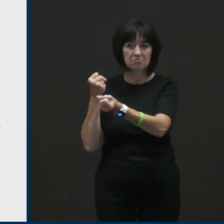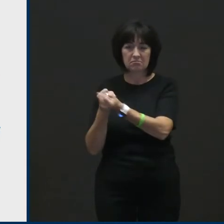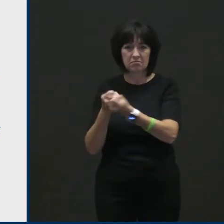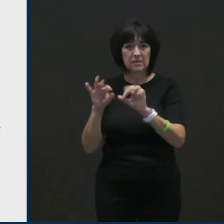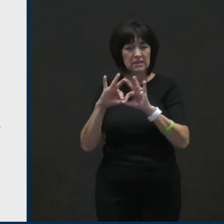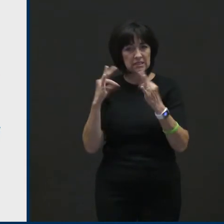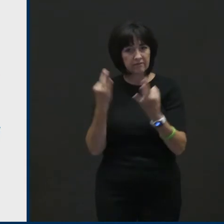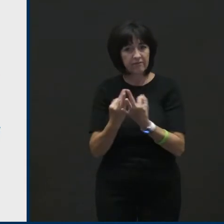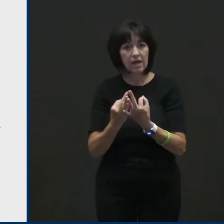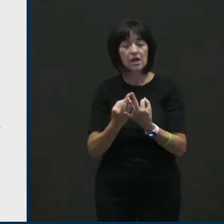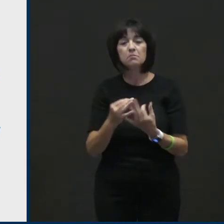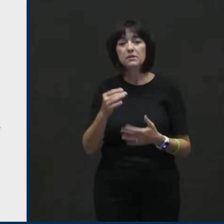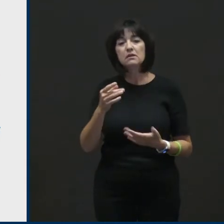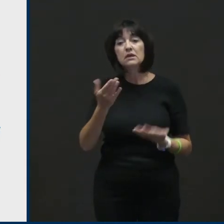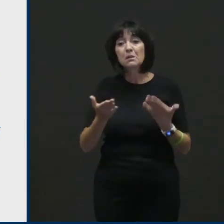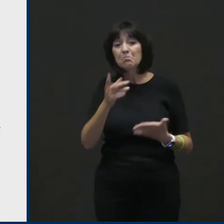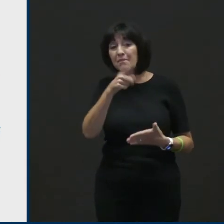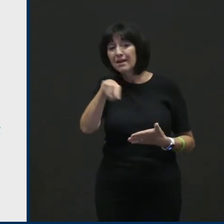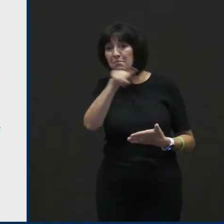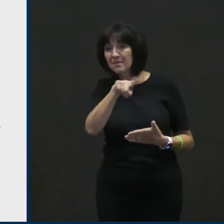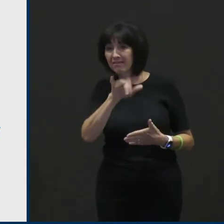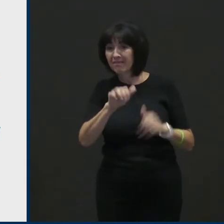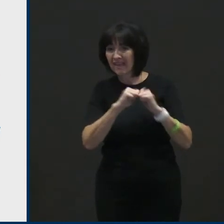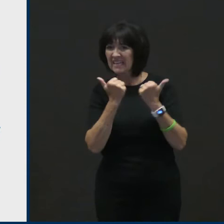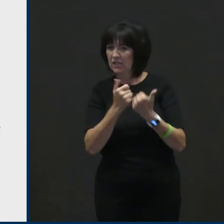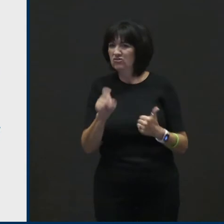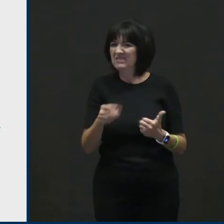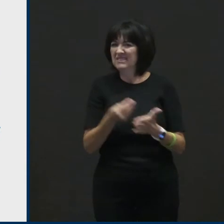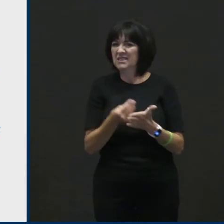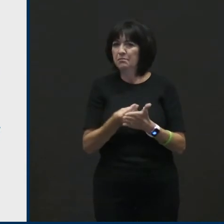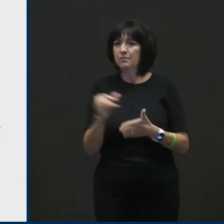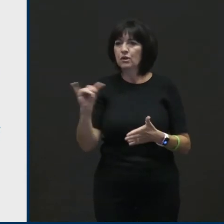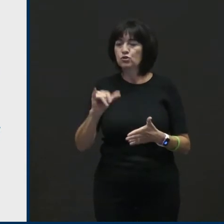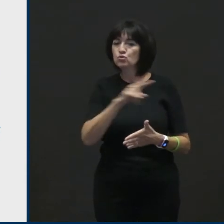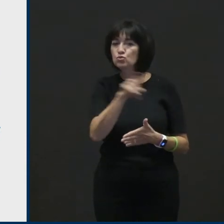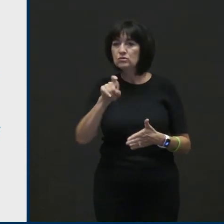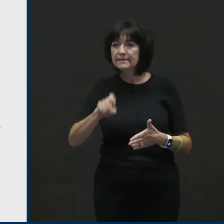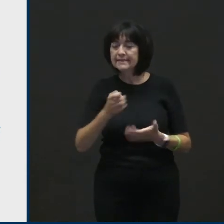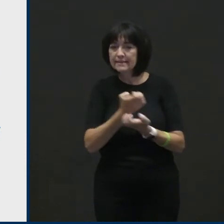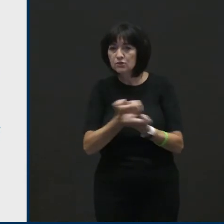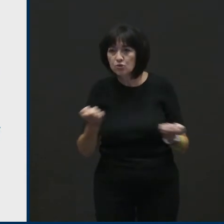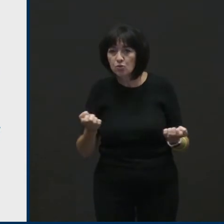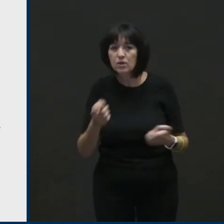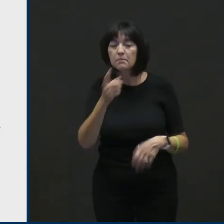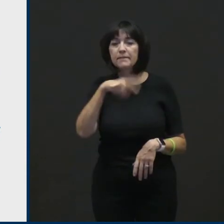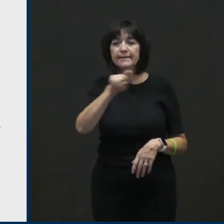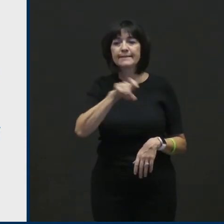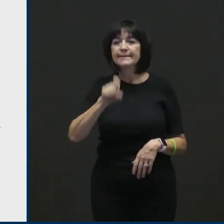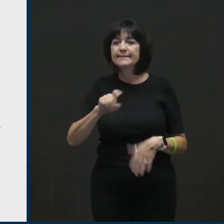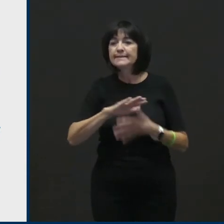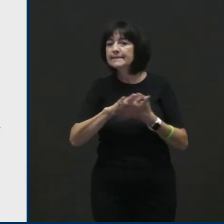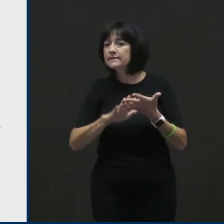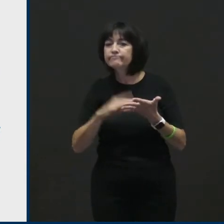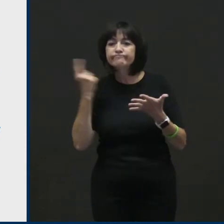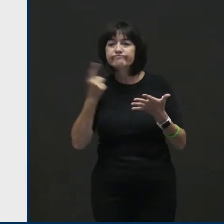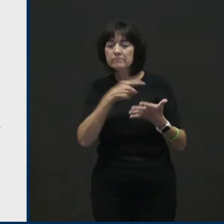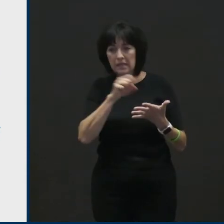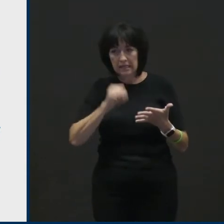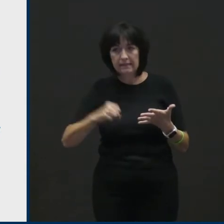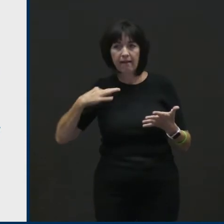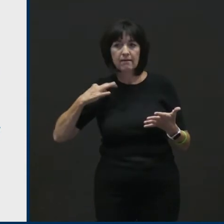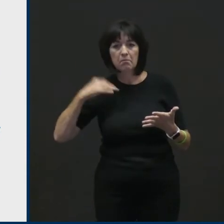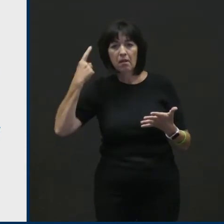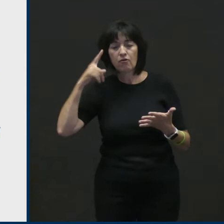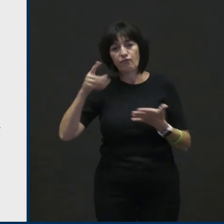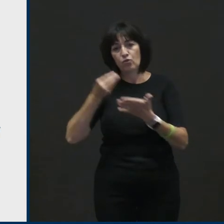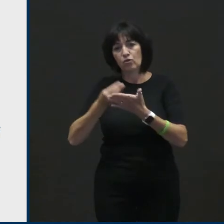for equipment they might need to do a little bit more work or to get additional people in the state. So we're going to let them apply for grants as well.